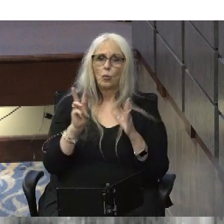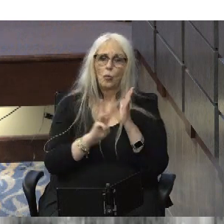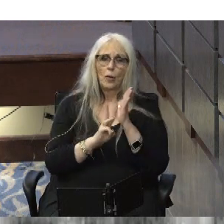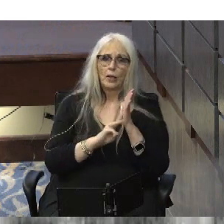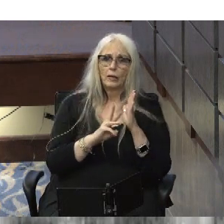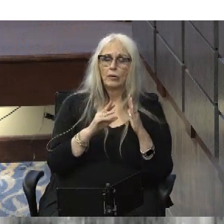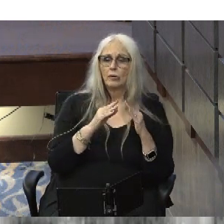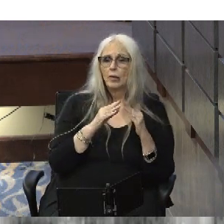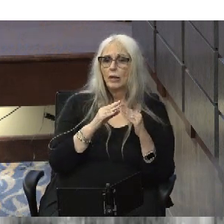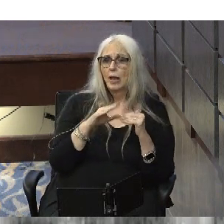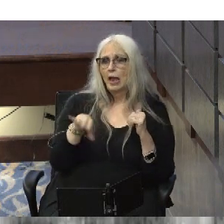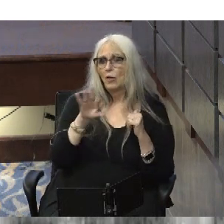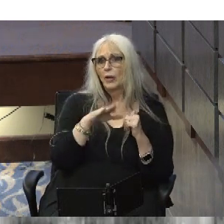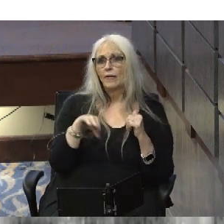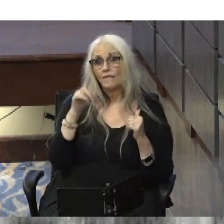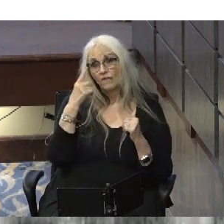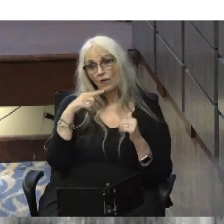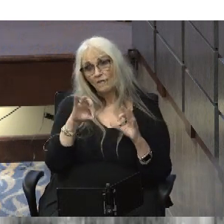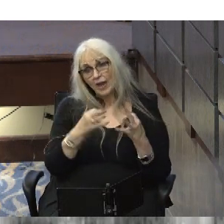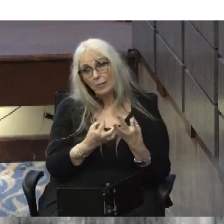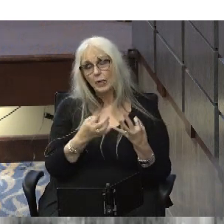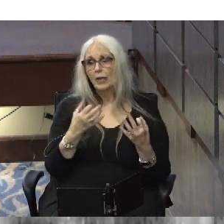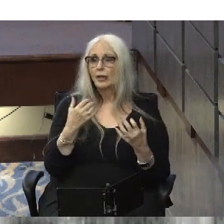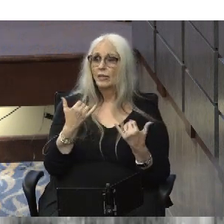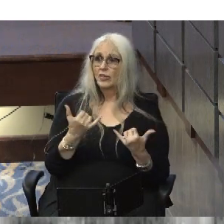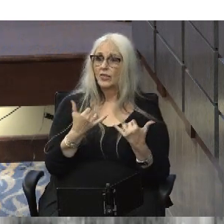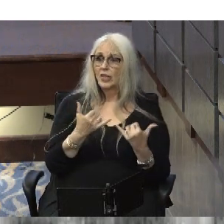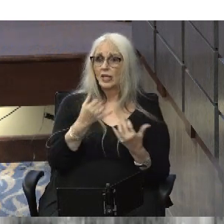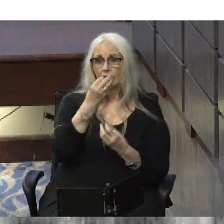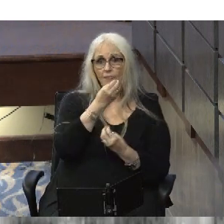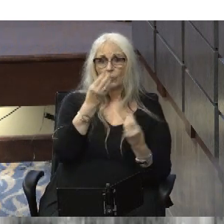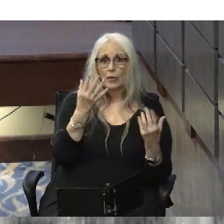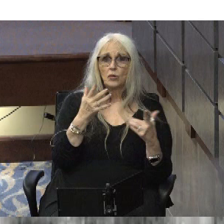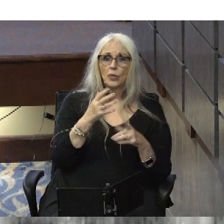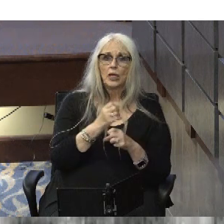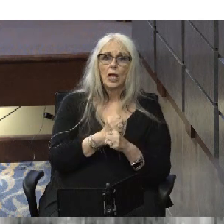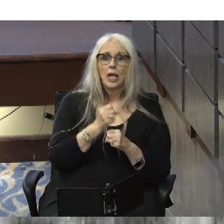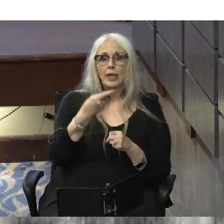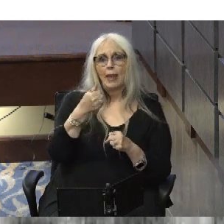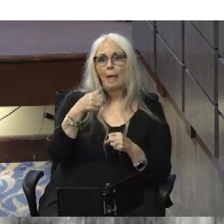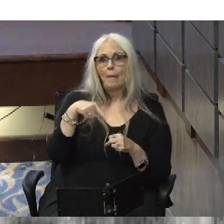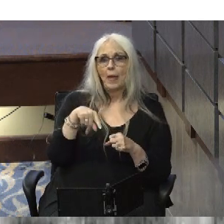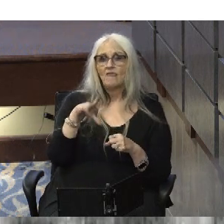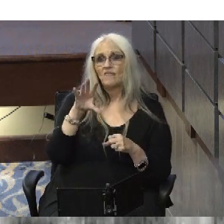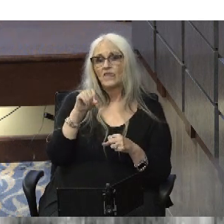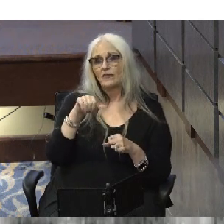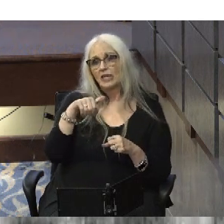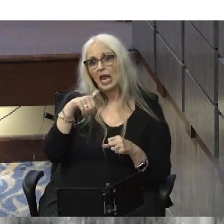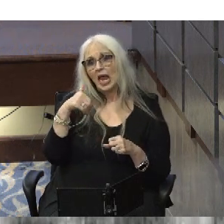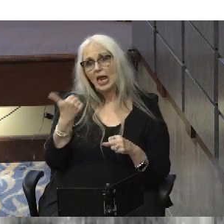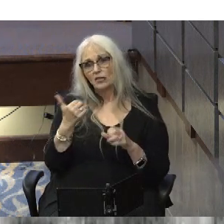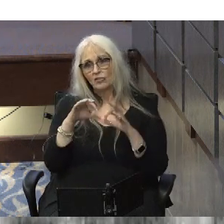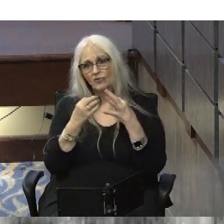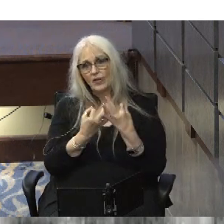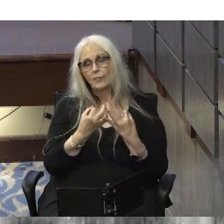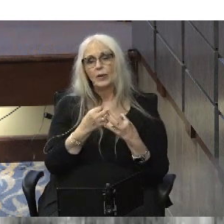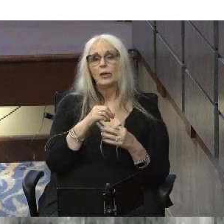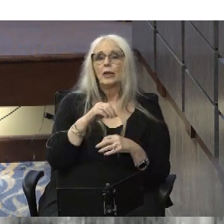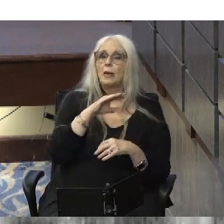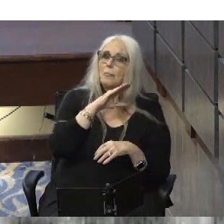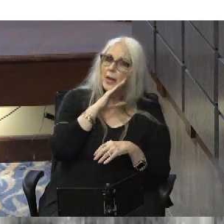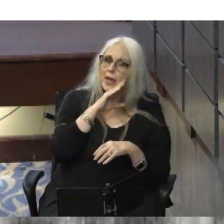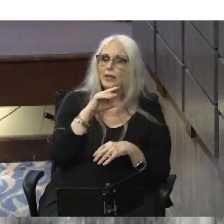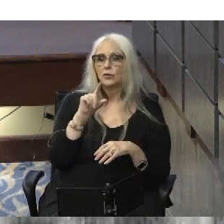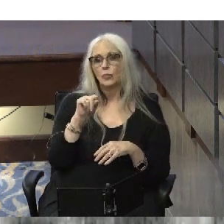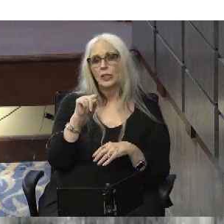shelter to families. So based upon this information, we came up with the gap analysis of 50 additional family beds and 20 units, and